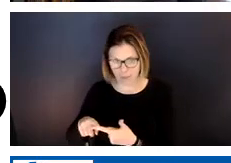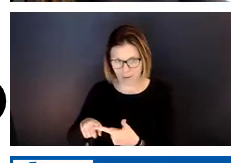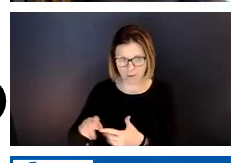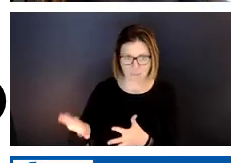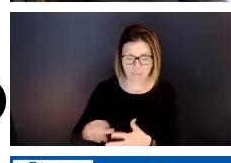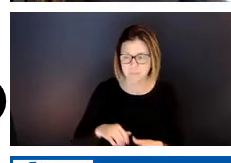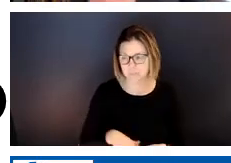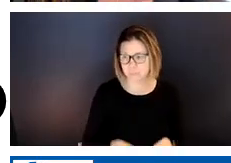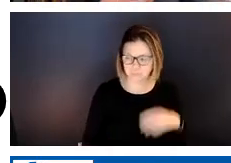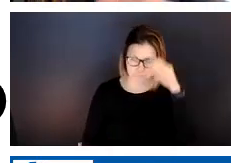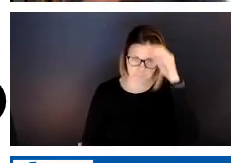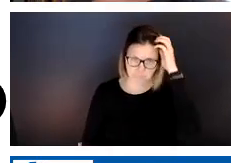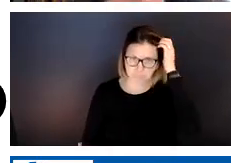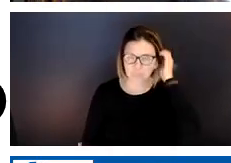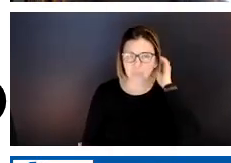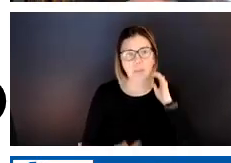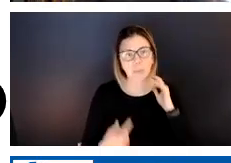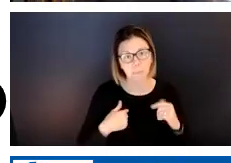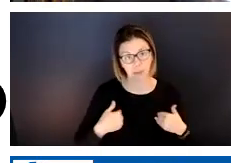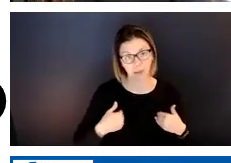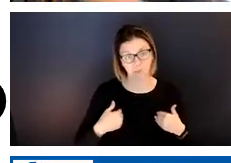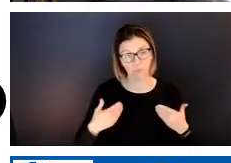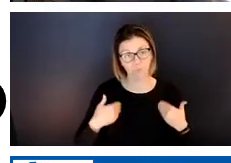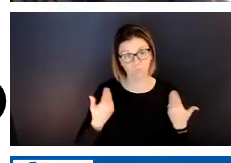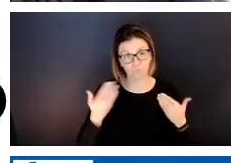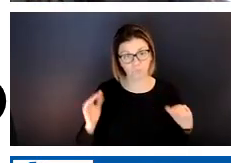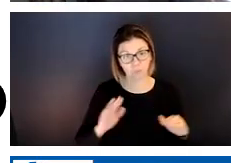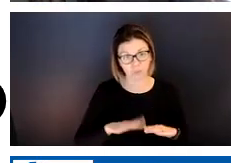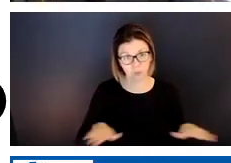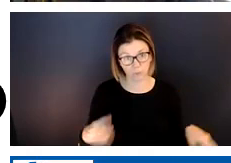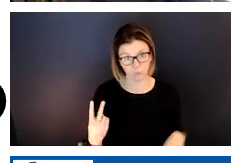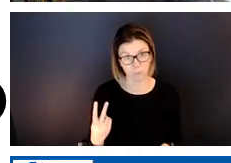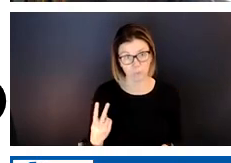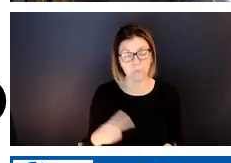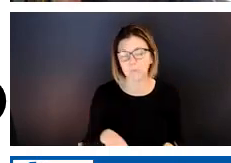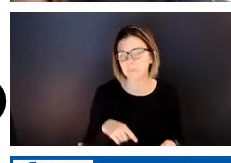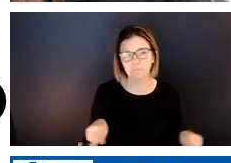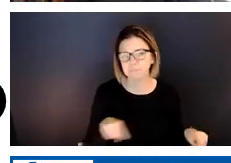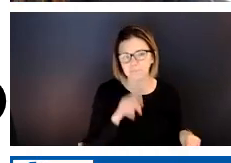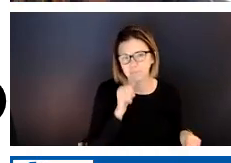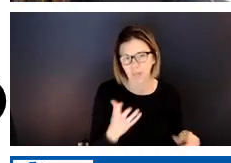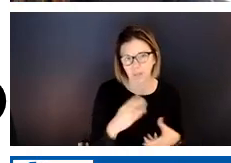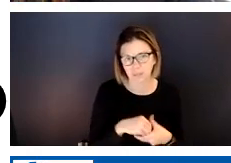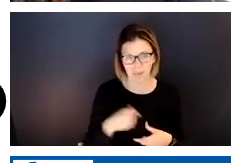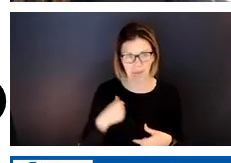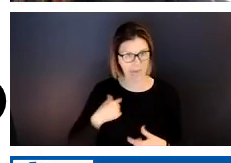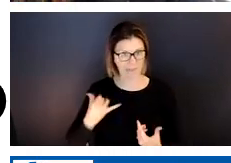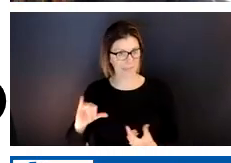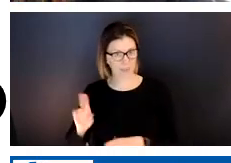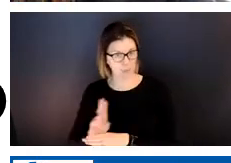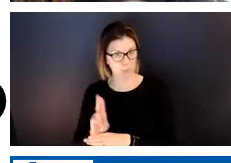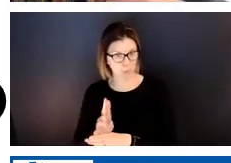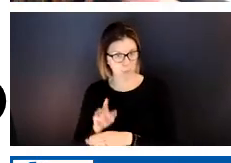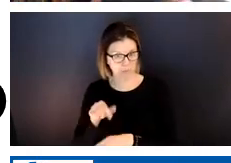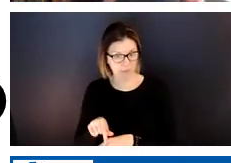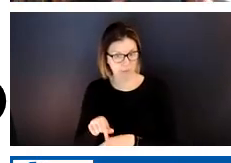contingency. I have 2 young children, and neither of which are autistic, but I use this strategy with them